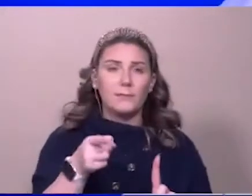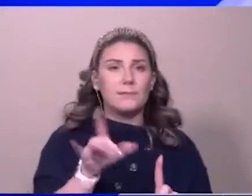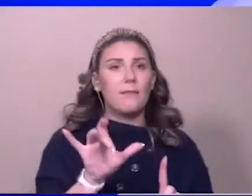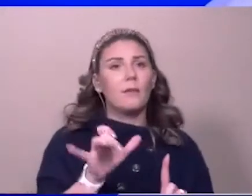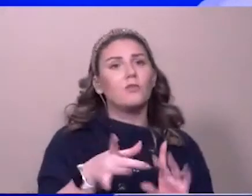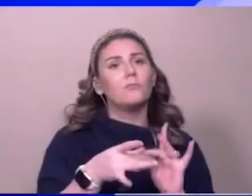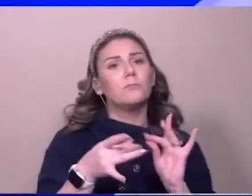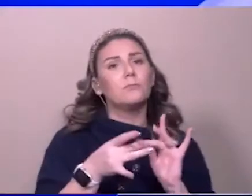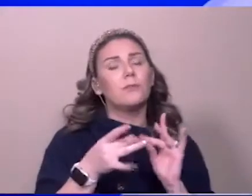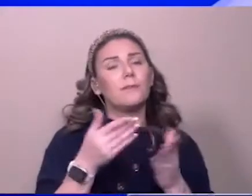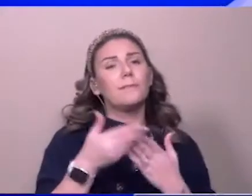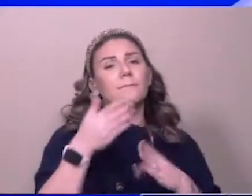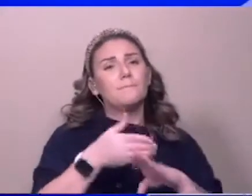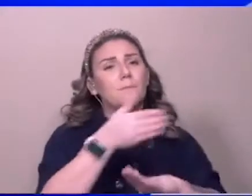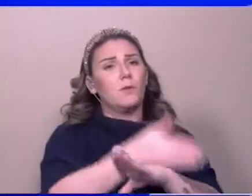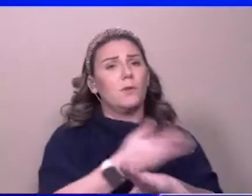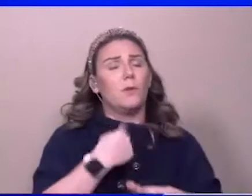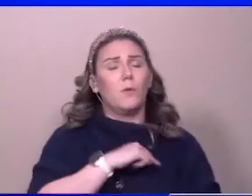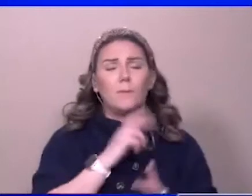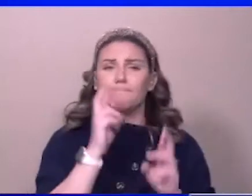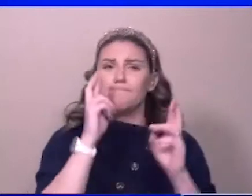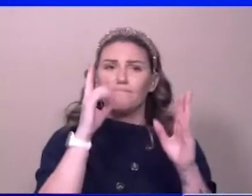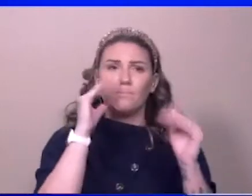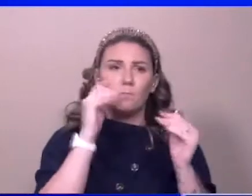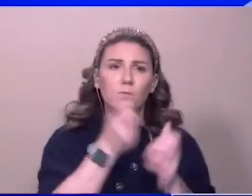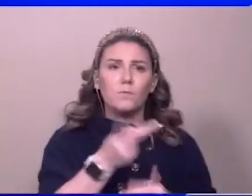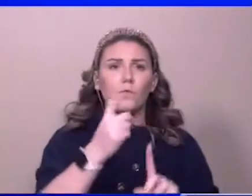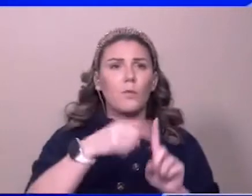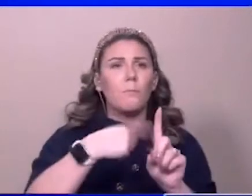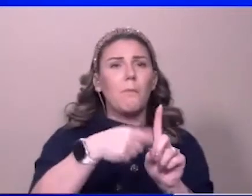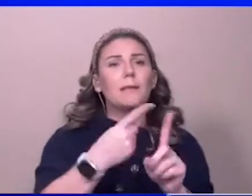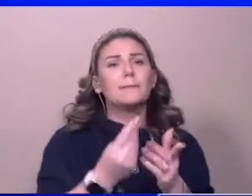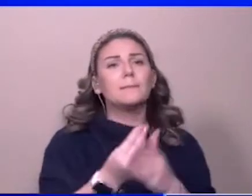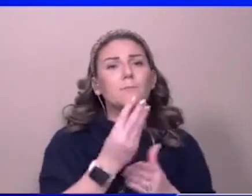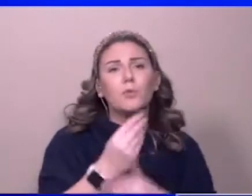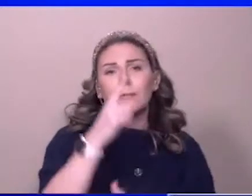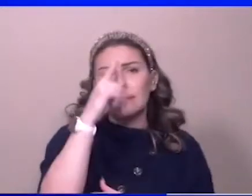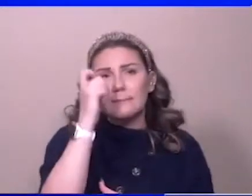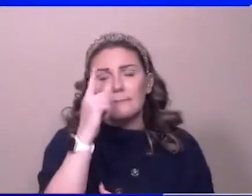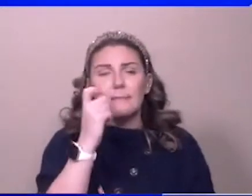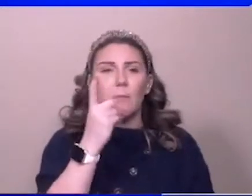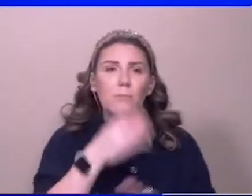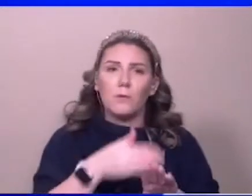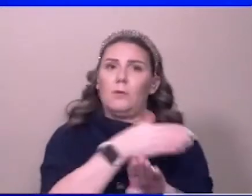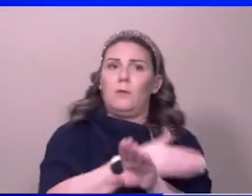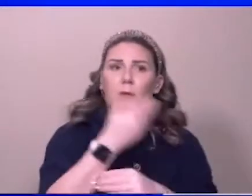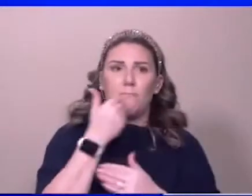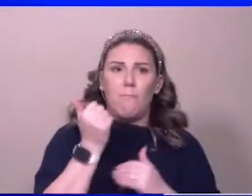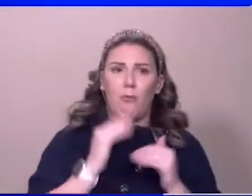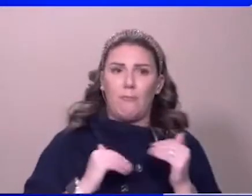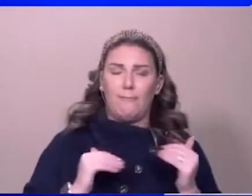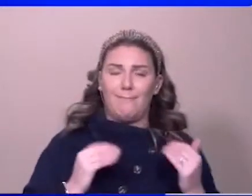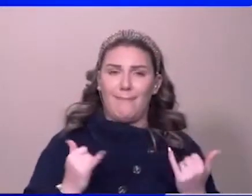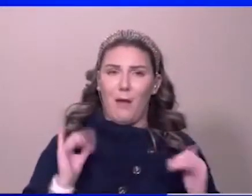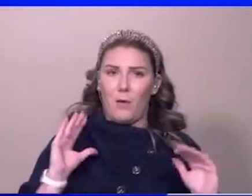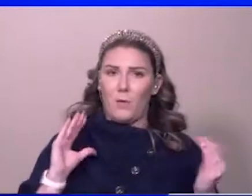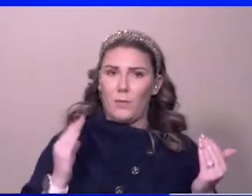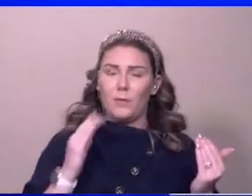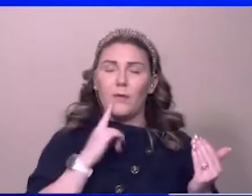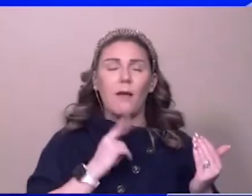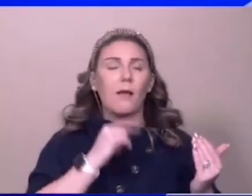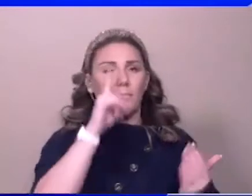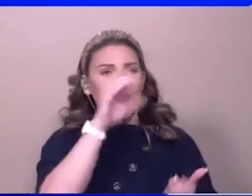are improving. We hope that in a couple months, spring, summer, it will be much better than it is now. I do believe that it will